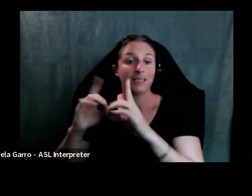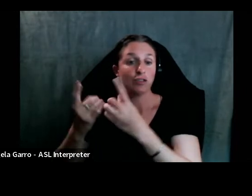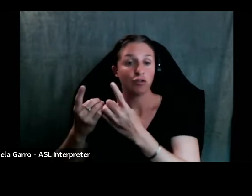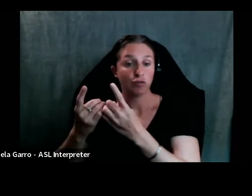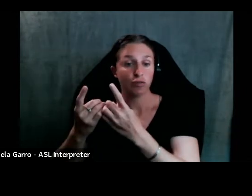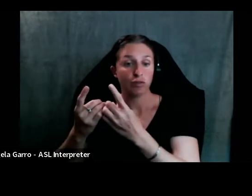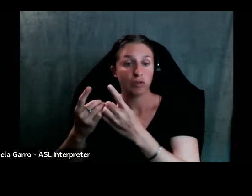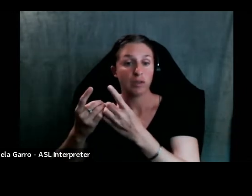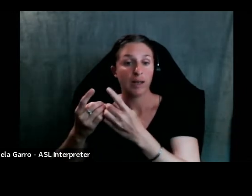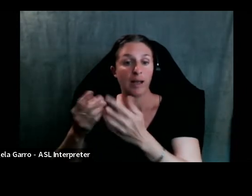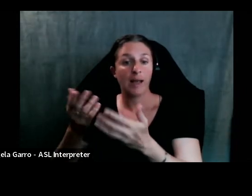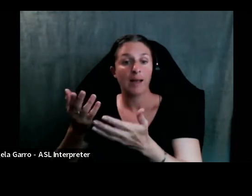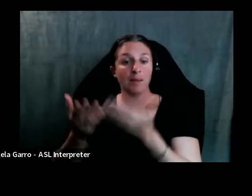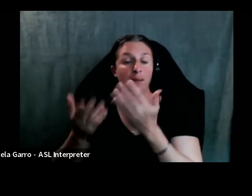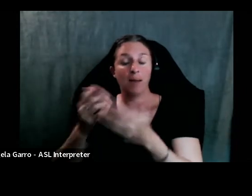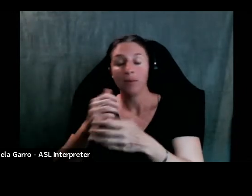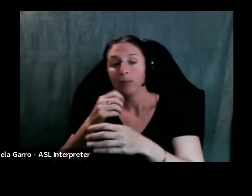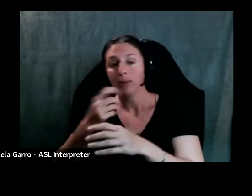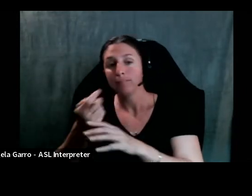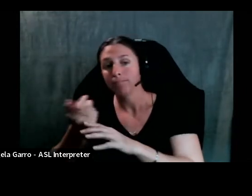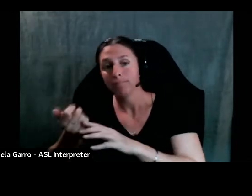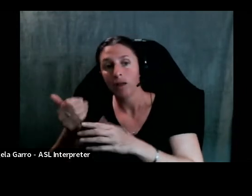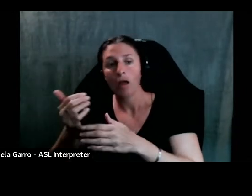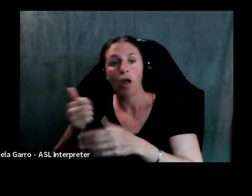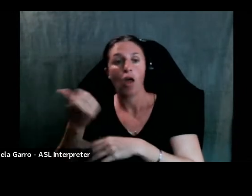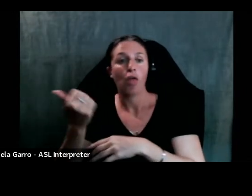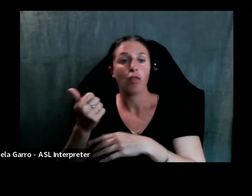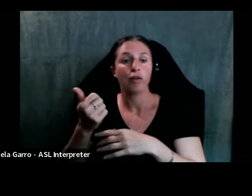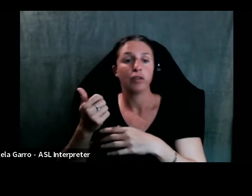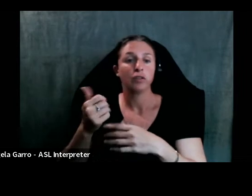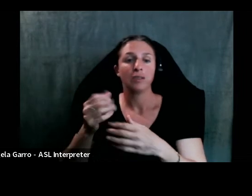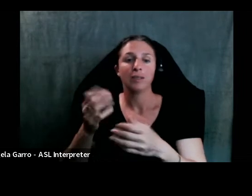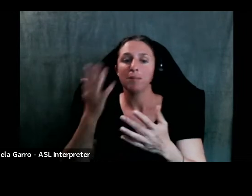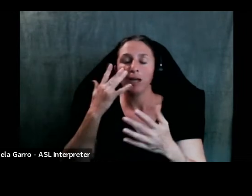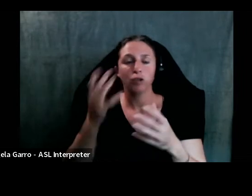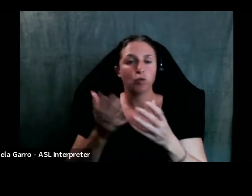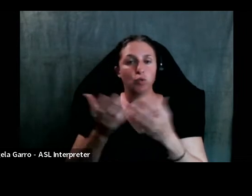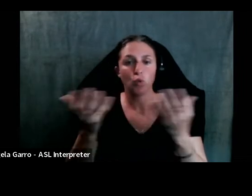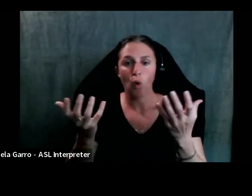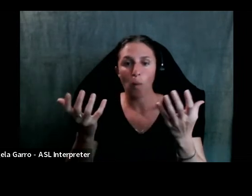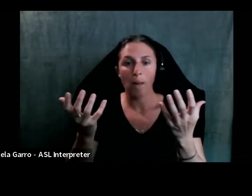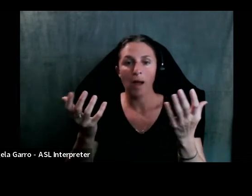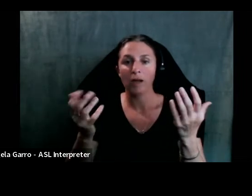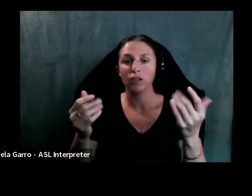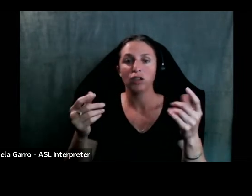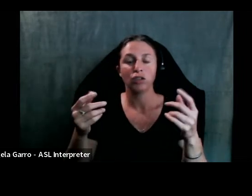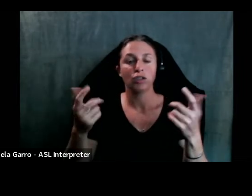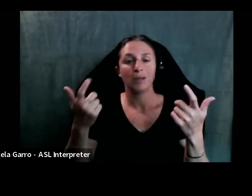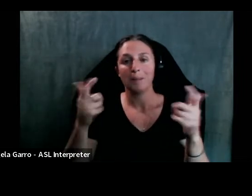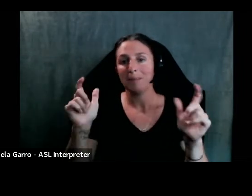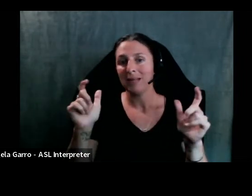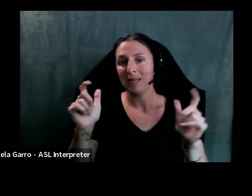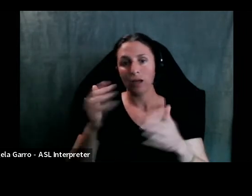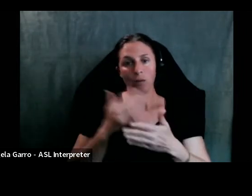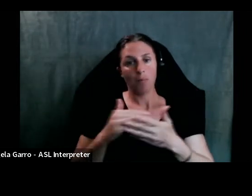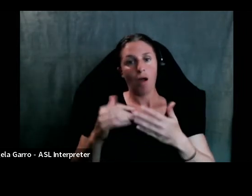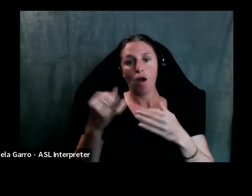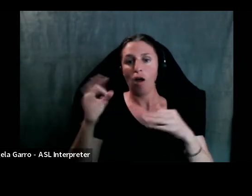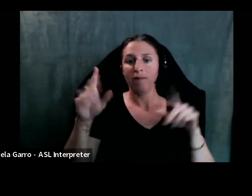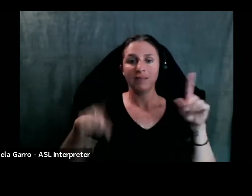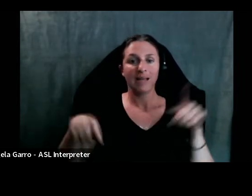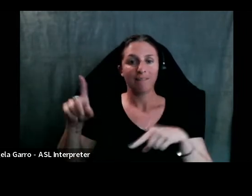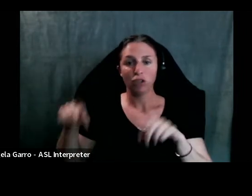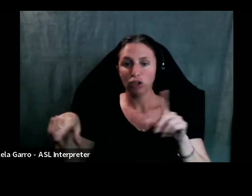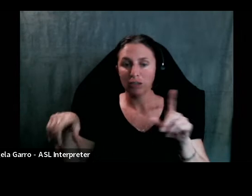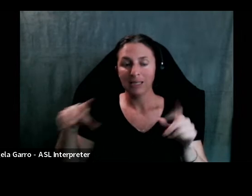to the exclusion of others, and maybe that could be, is there's just so much, it's such a heightened part of diversity and so much